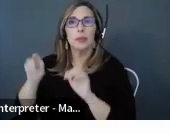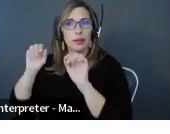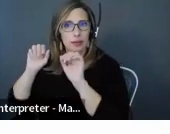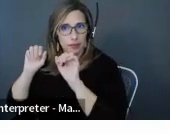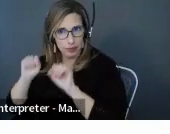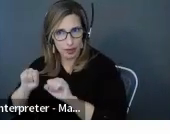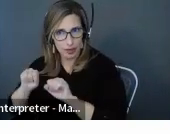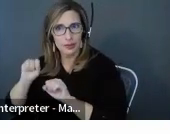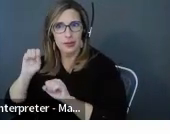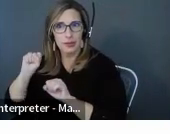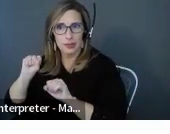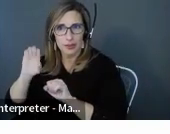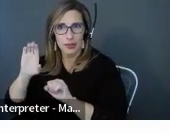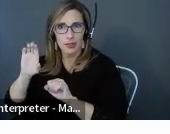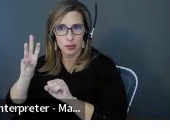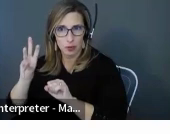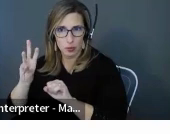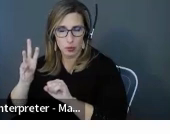by the CSW.